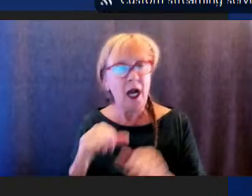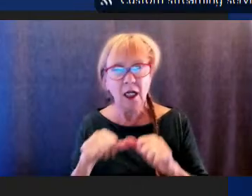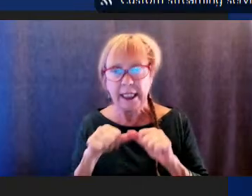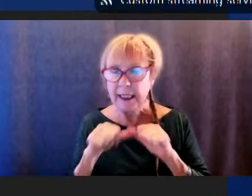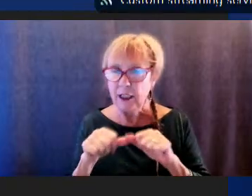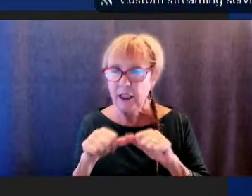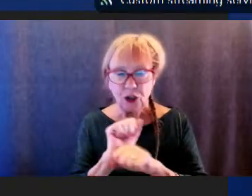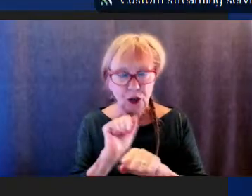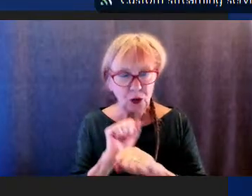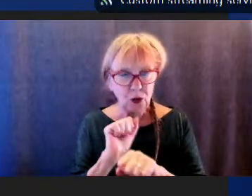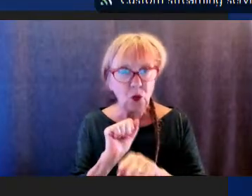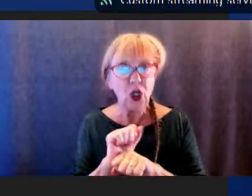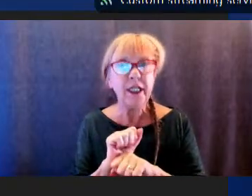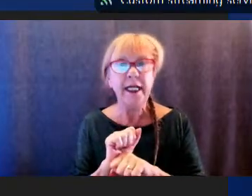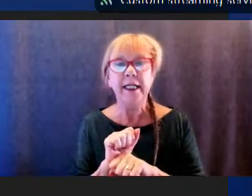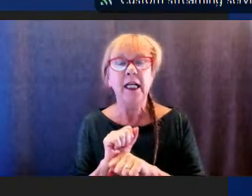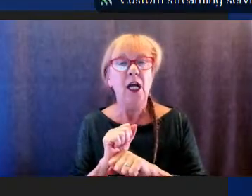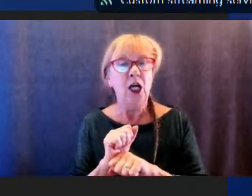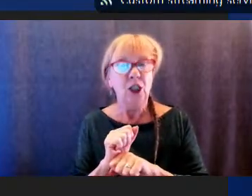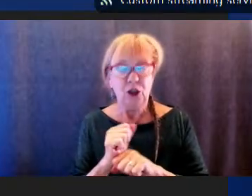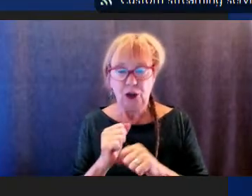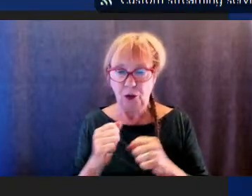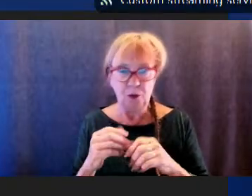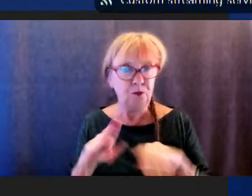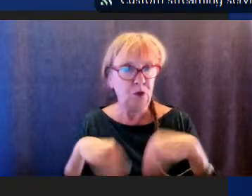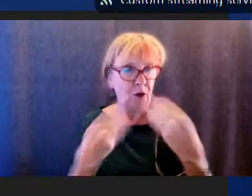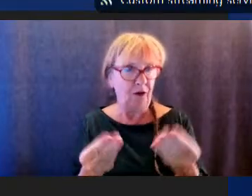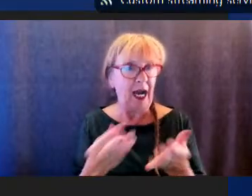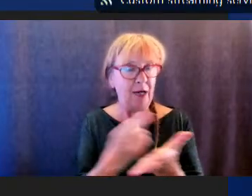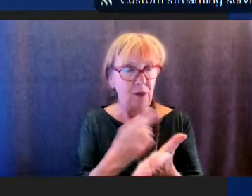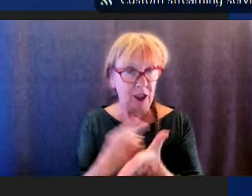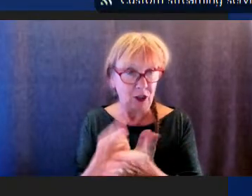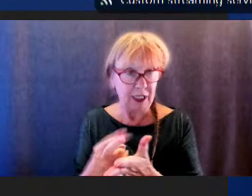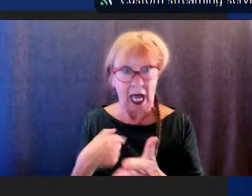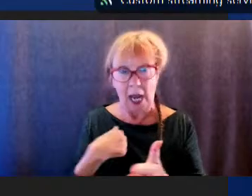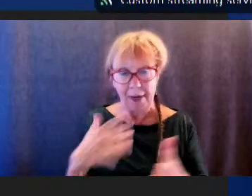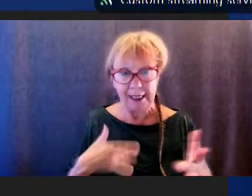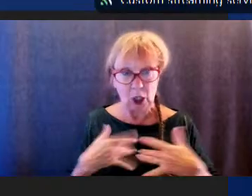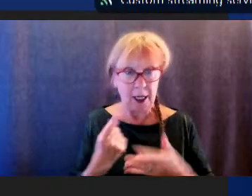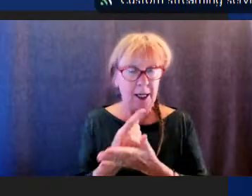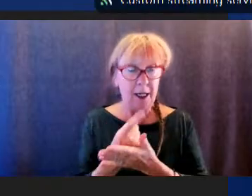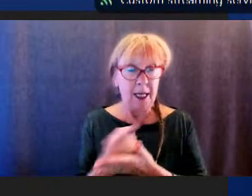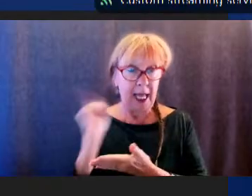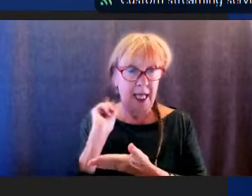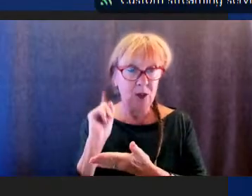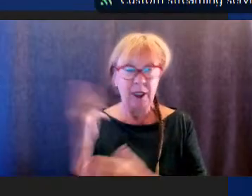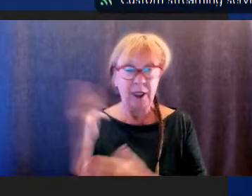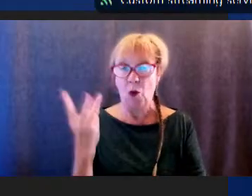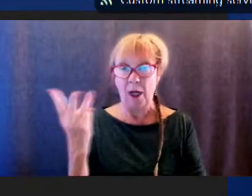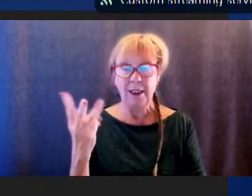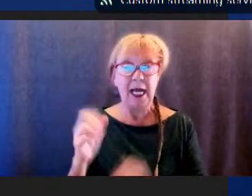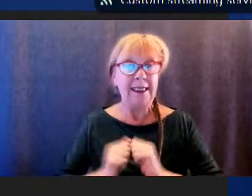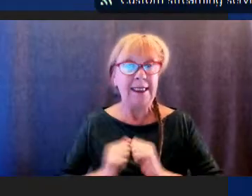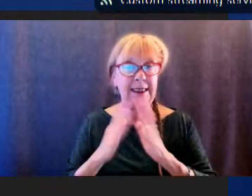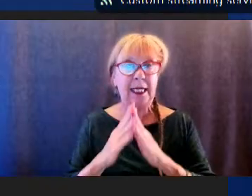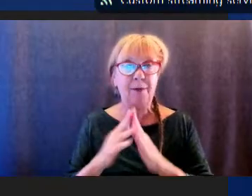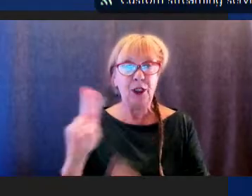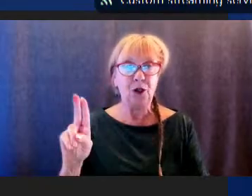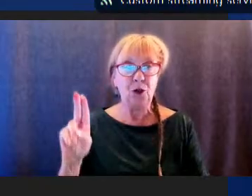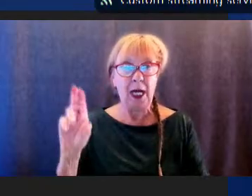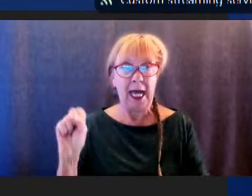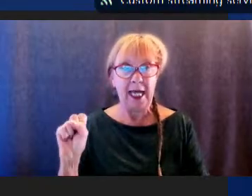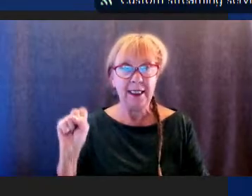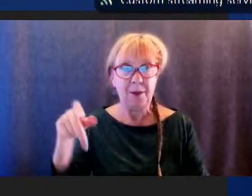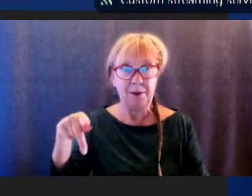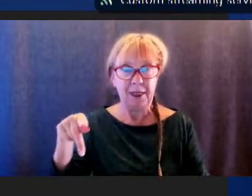I remain committed to. I'm excited to share that on Wednesday, we launched the USPS Village Post Office at